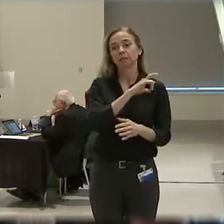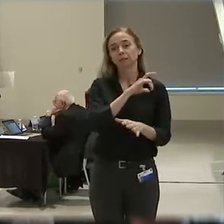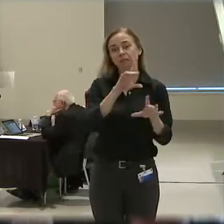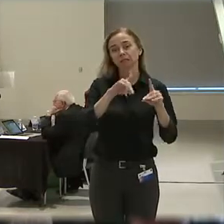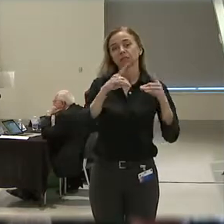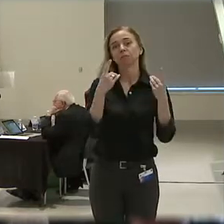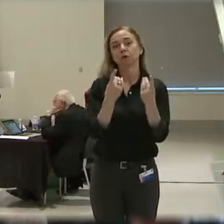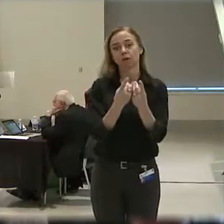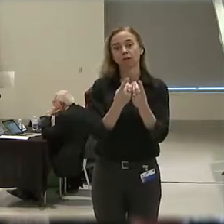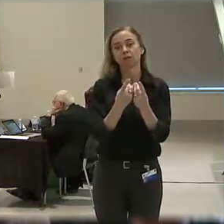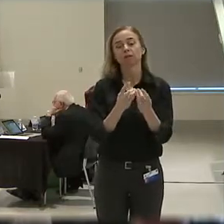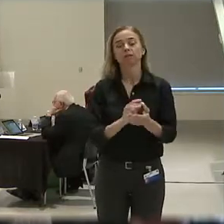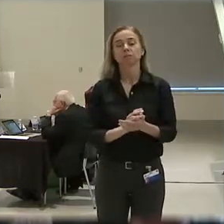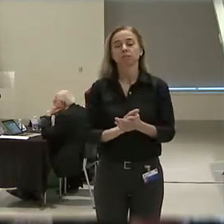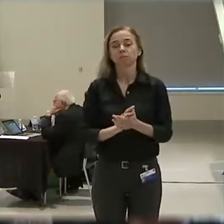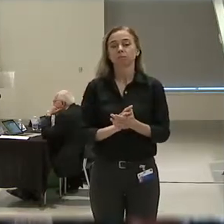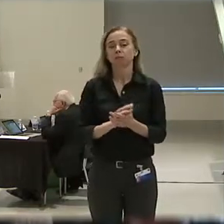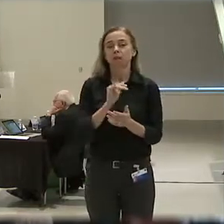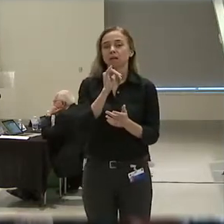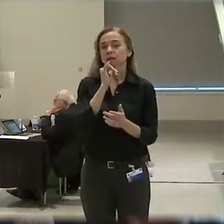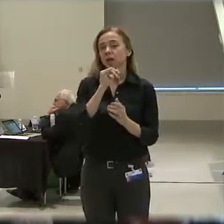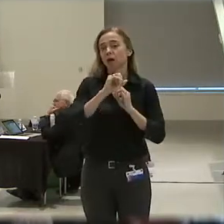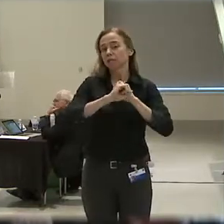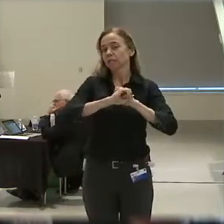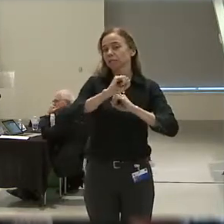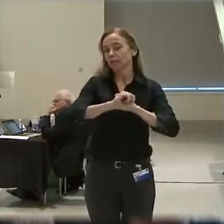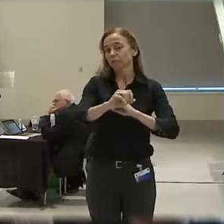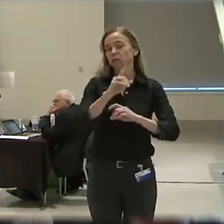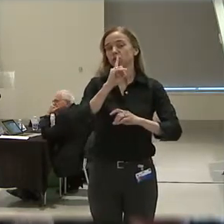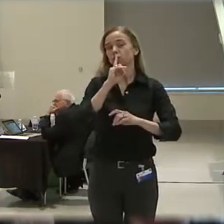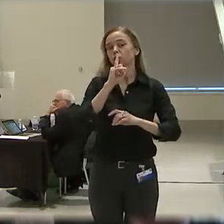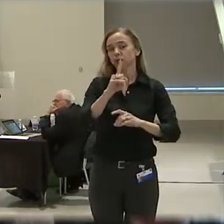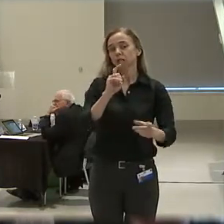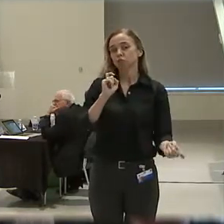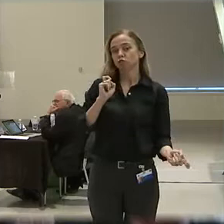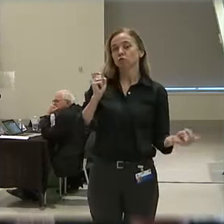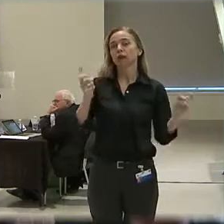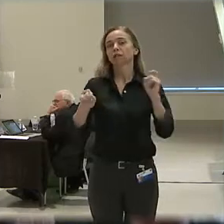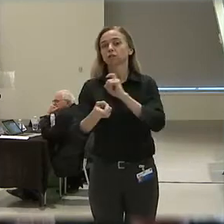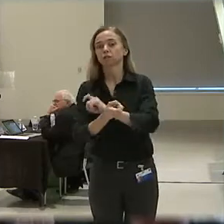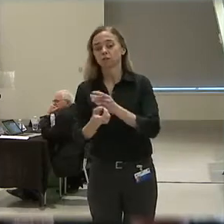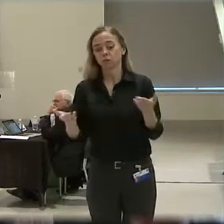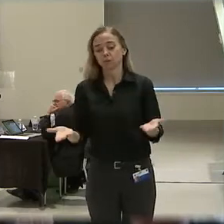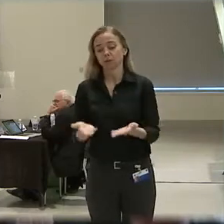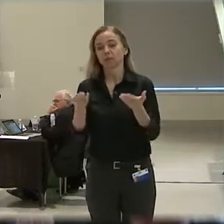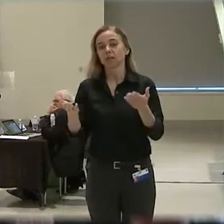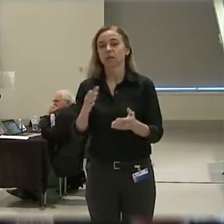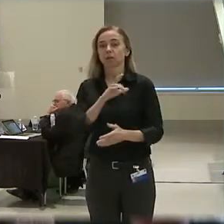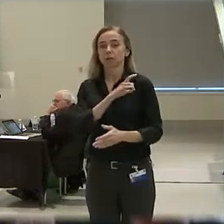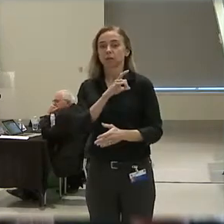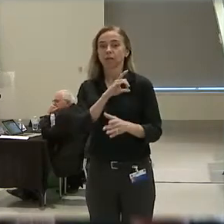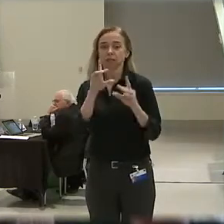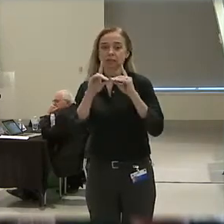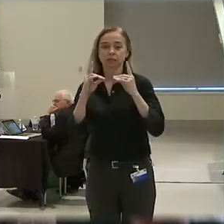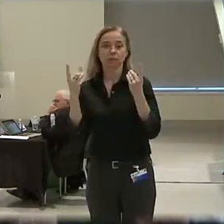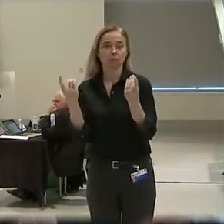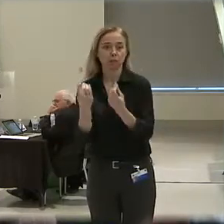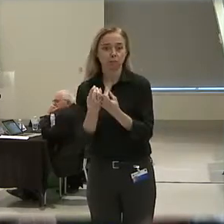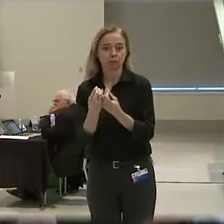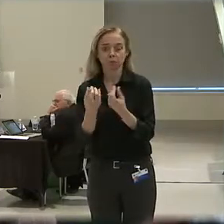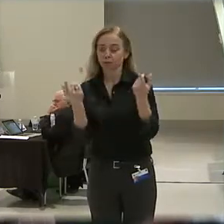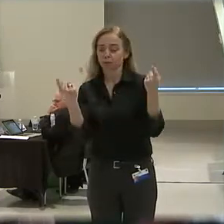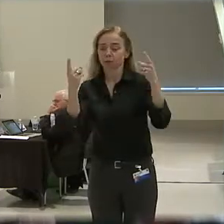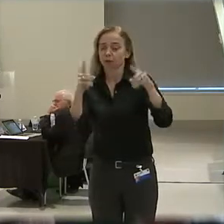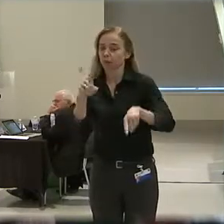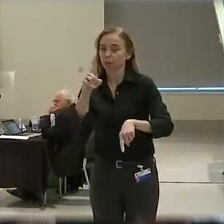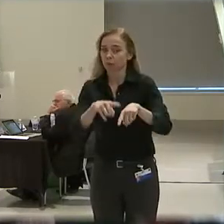think it's fair to say, and not an exaggeration, to say that it really transformed this police department. But that agreement could not have come about if it